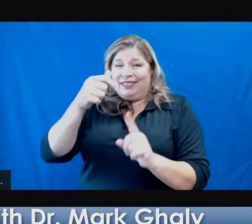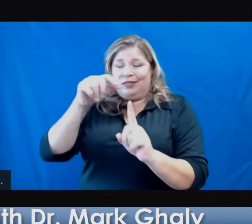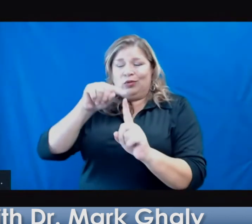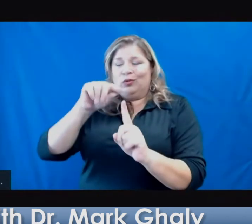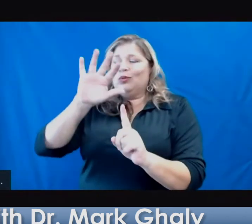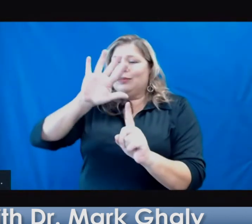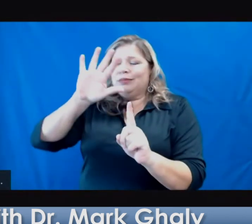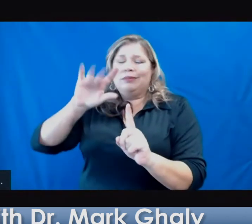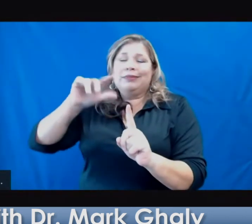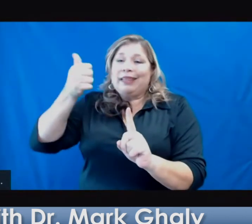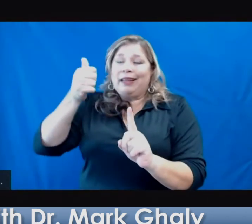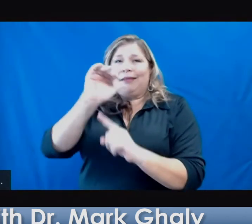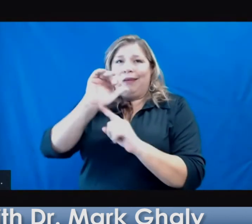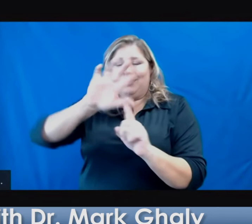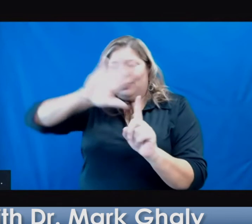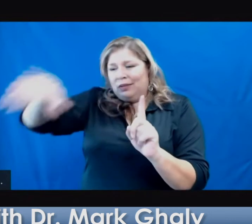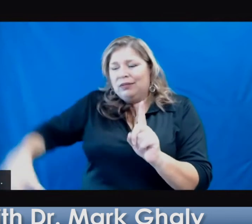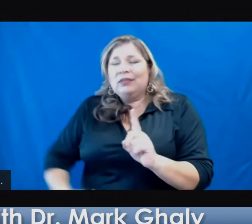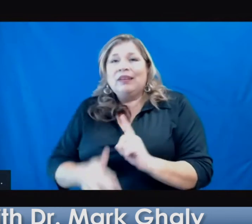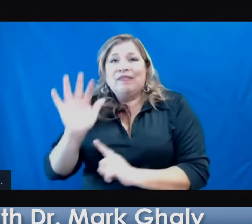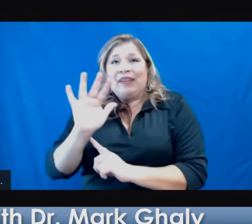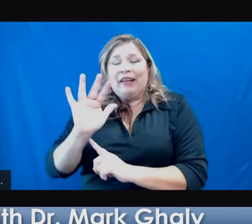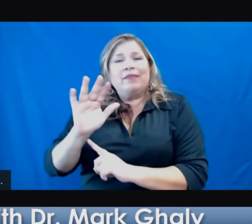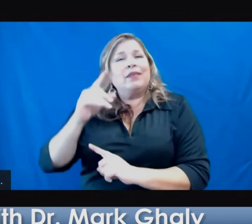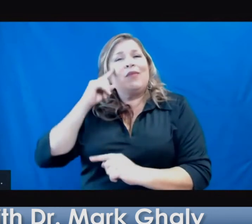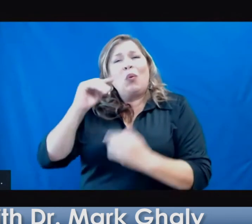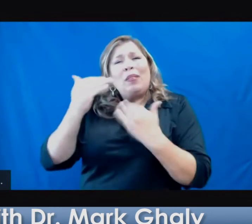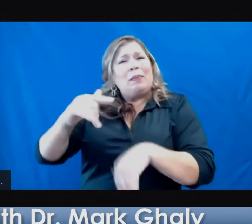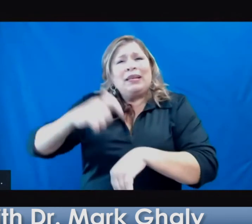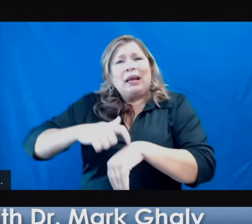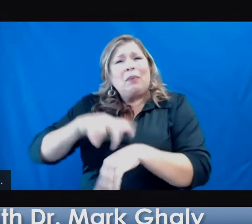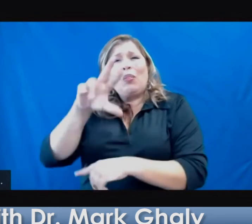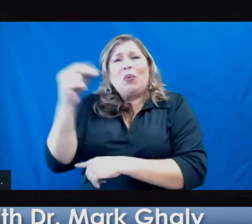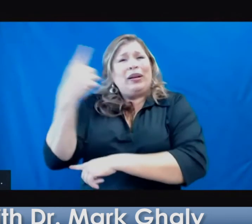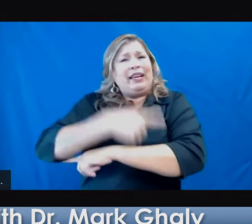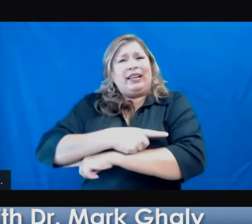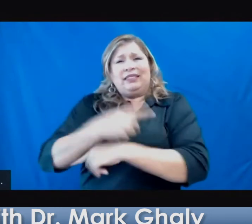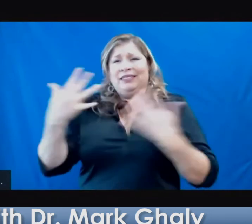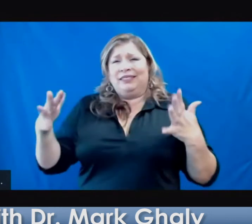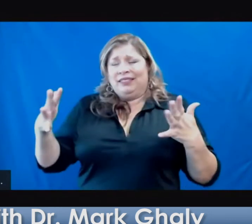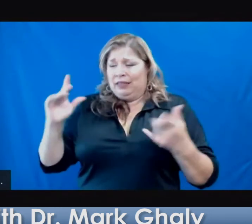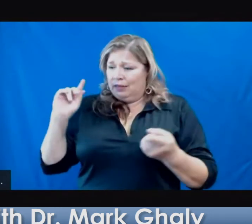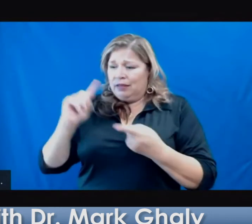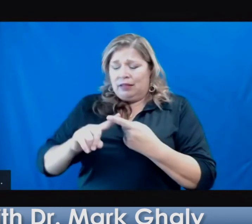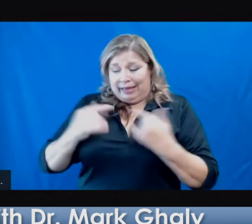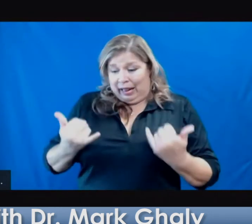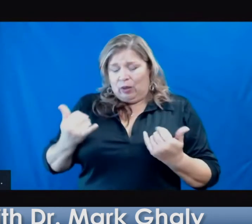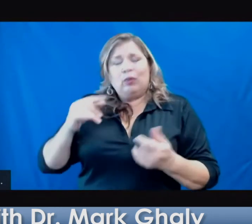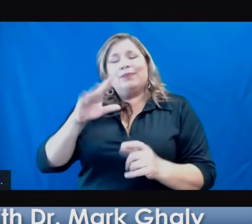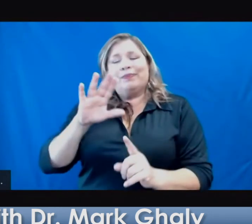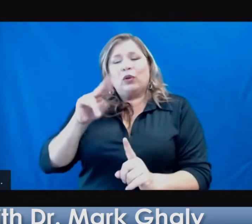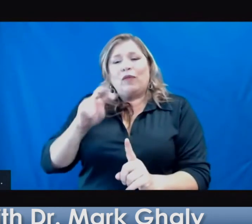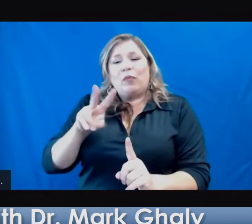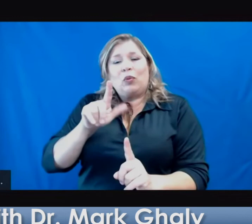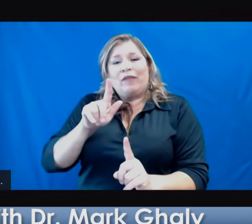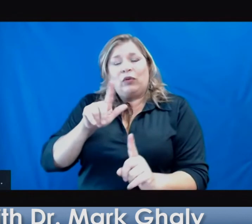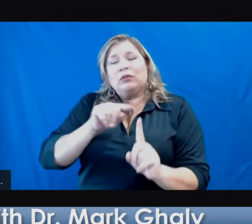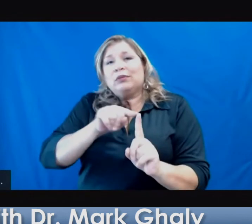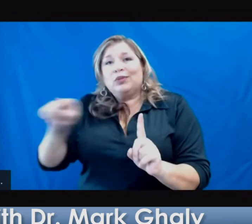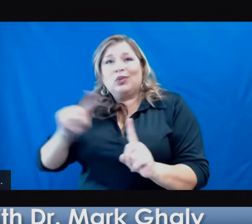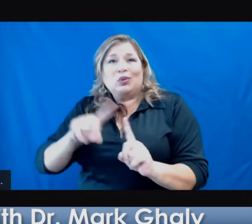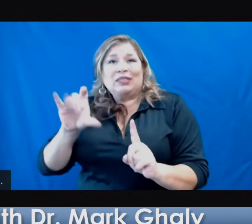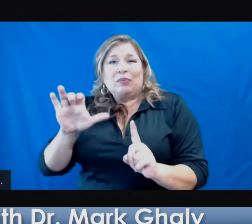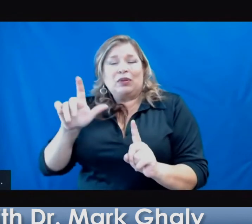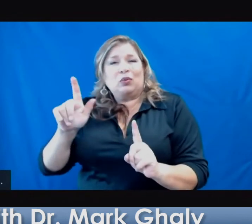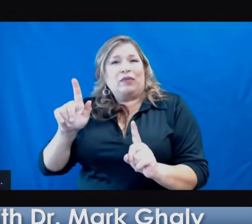period of time over the next 30 days until December 21st. In terms of what is